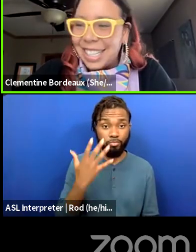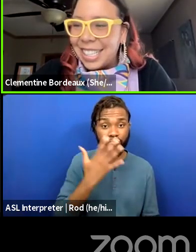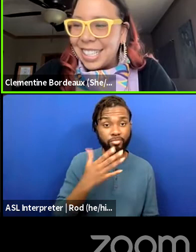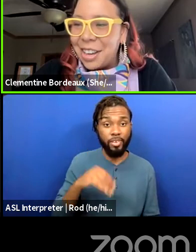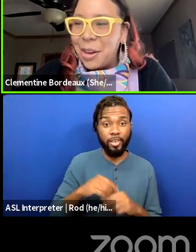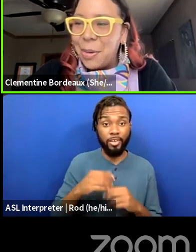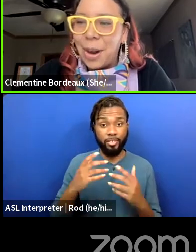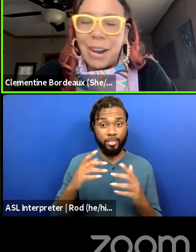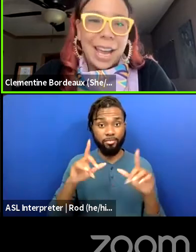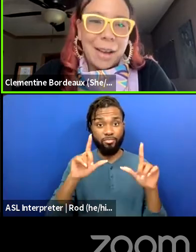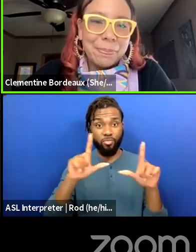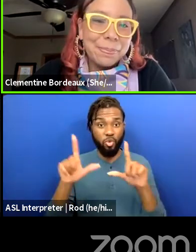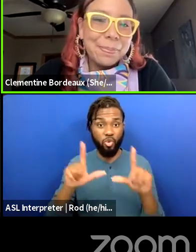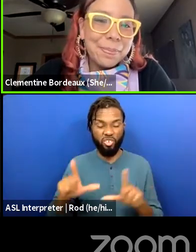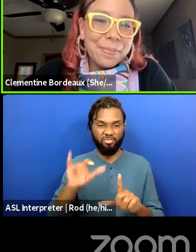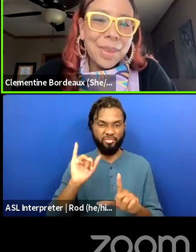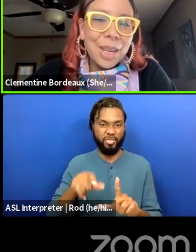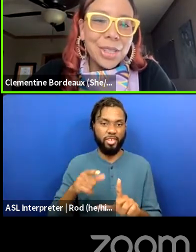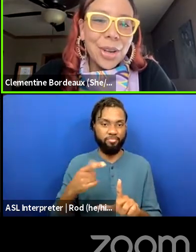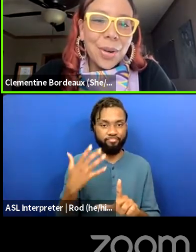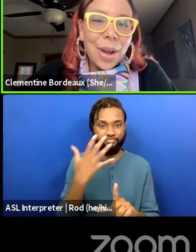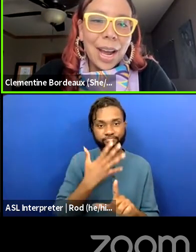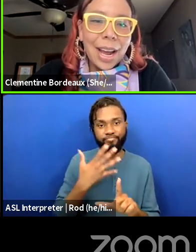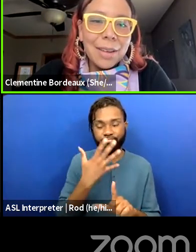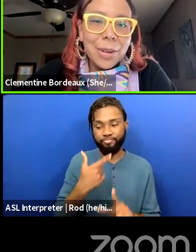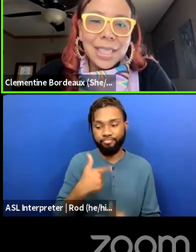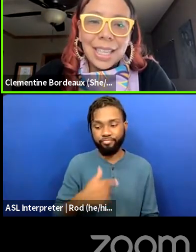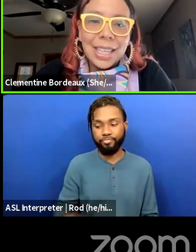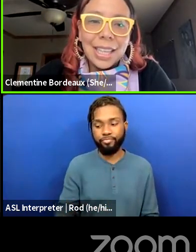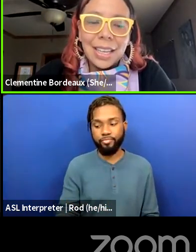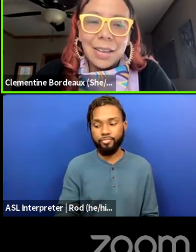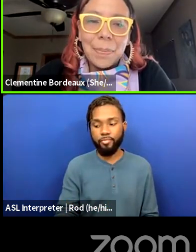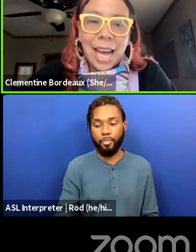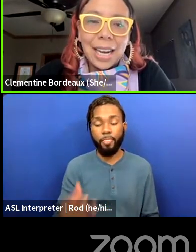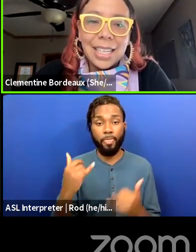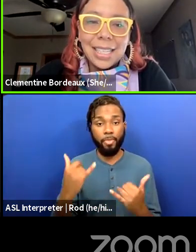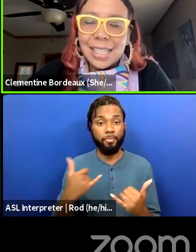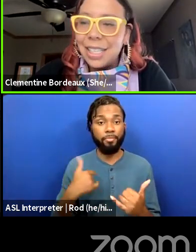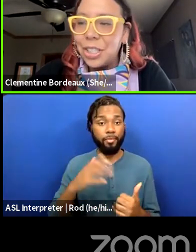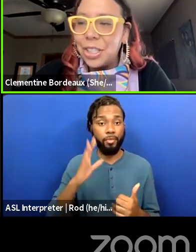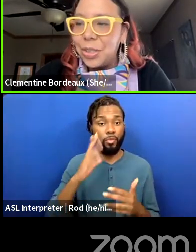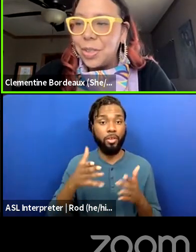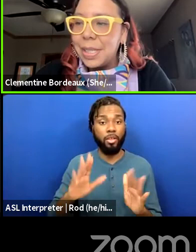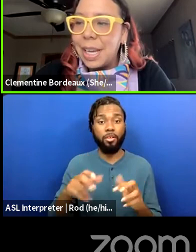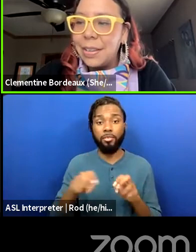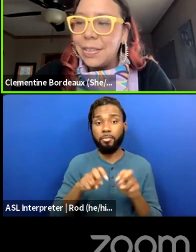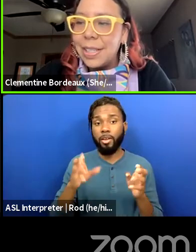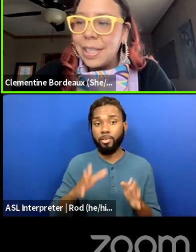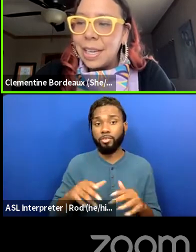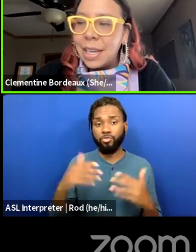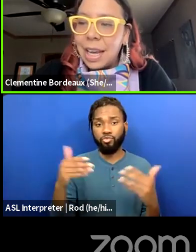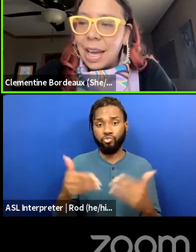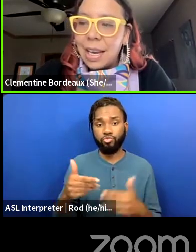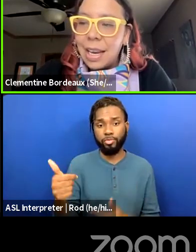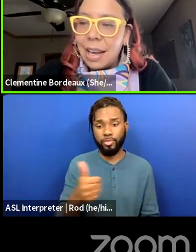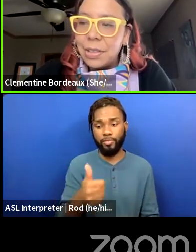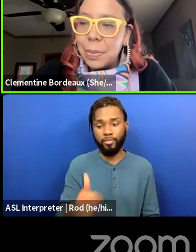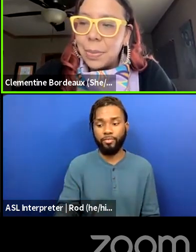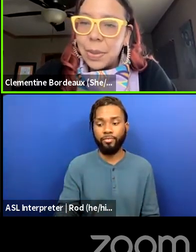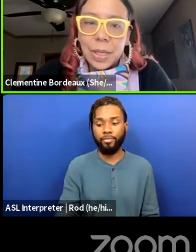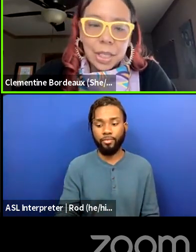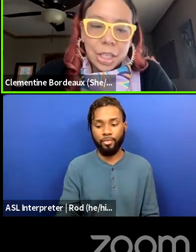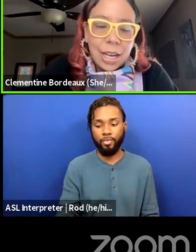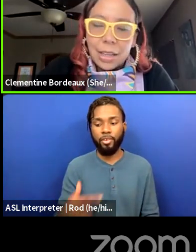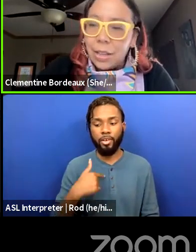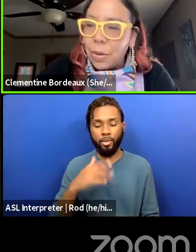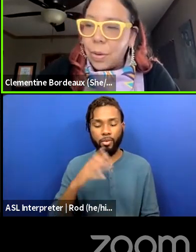that is where I am. So I am going to let the panelists introduce themselves, and I will